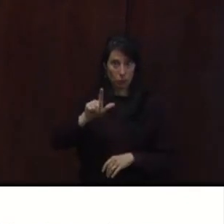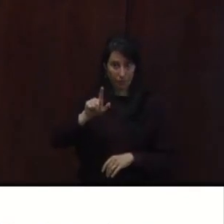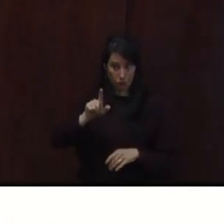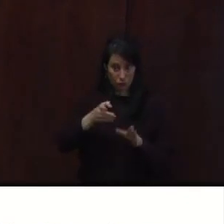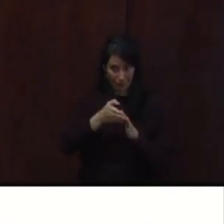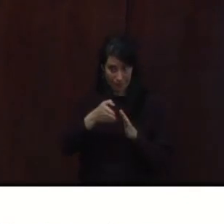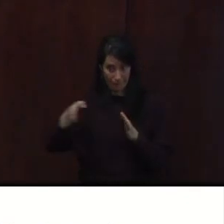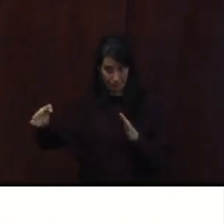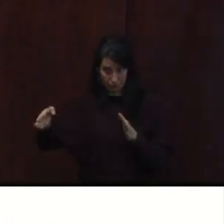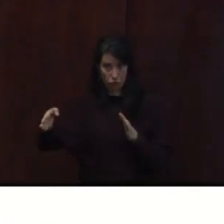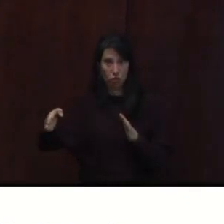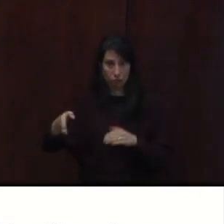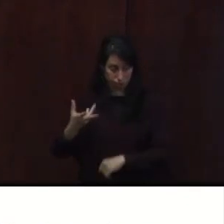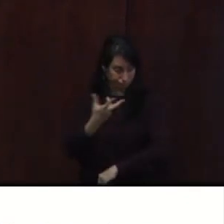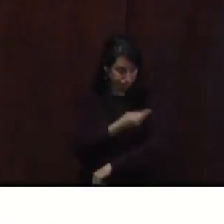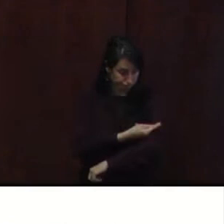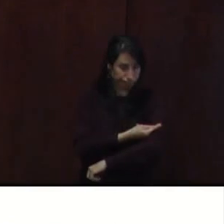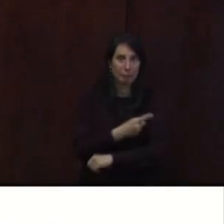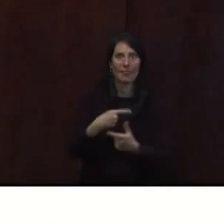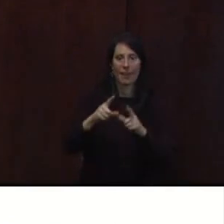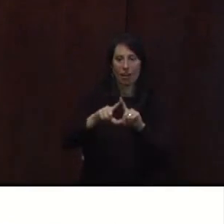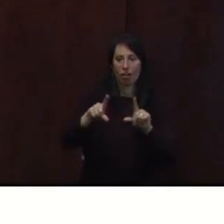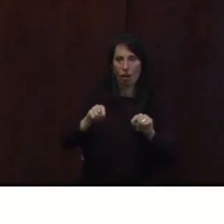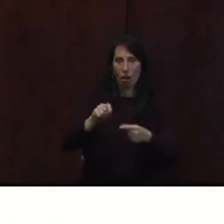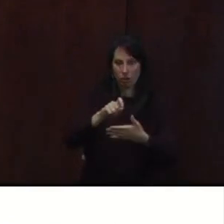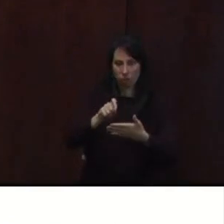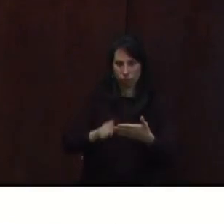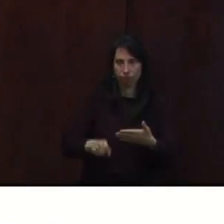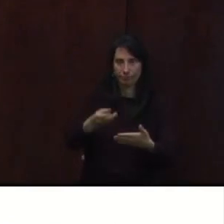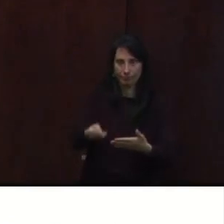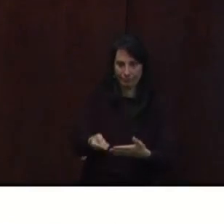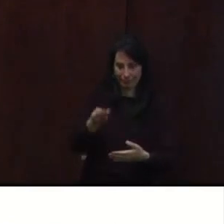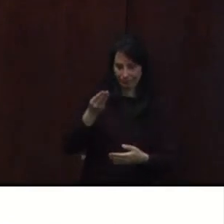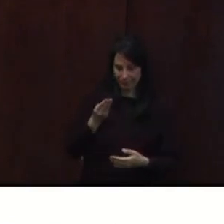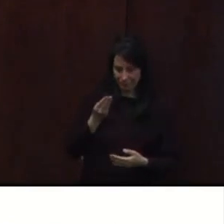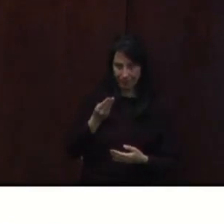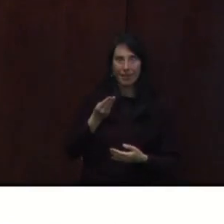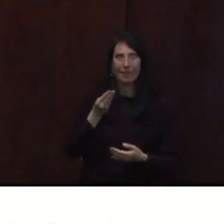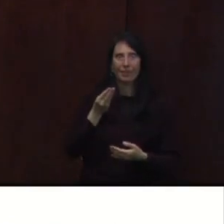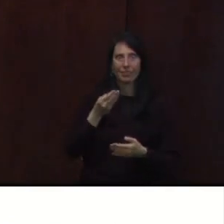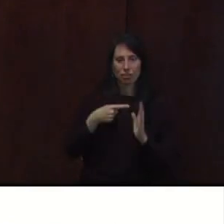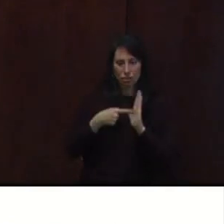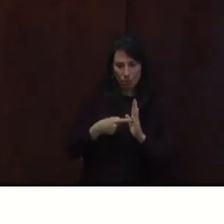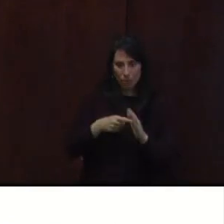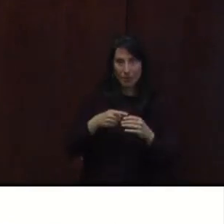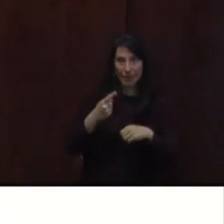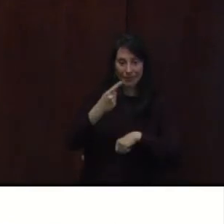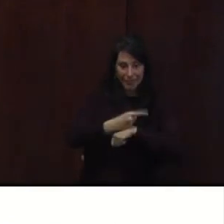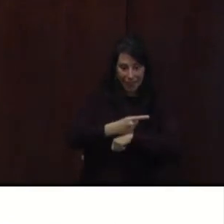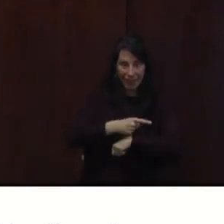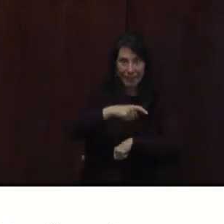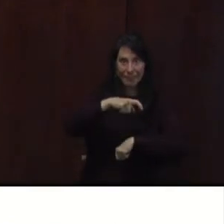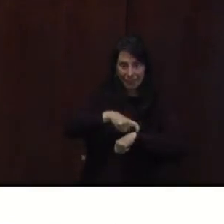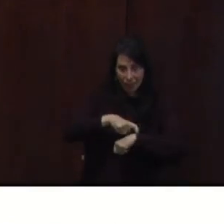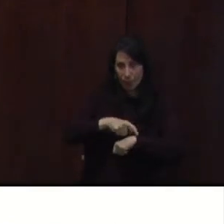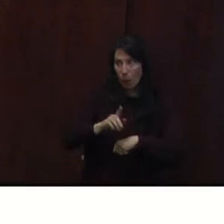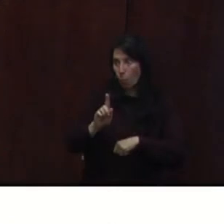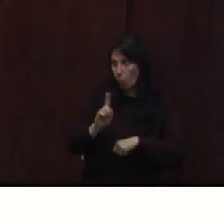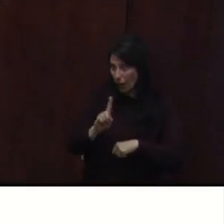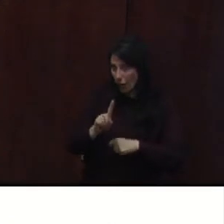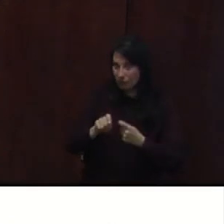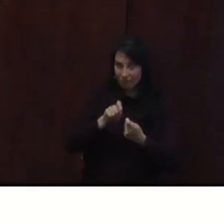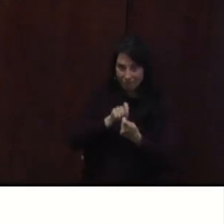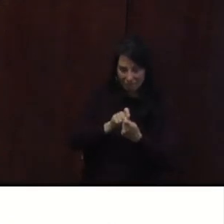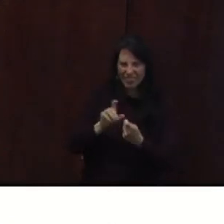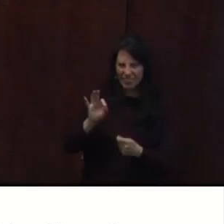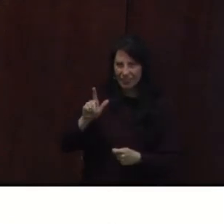receive a card that says your second dose is on this date, at this location, at this time. Fletch is going to go over more of that with